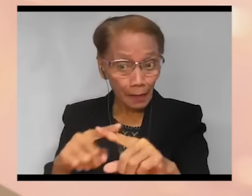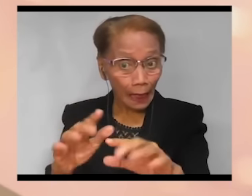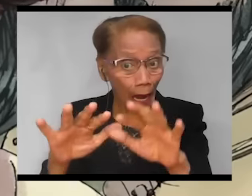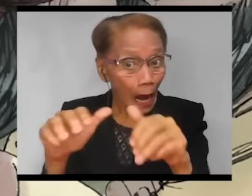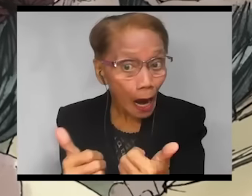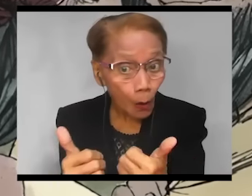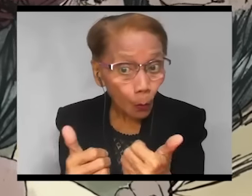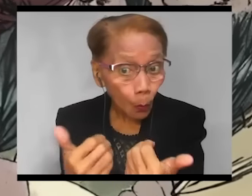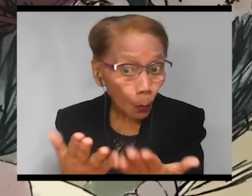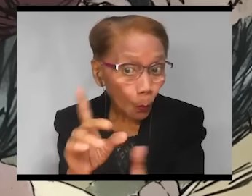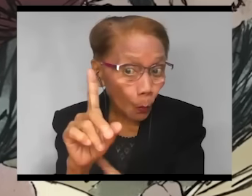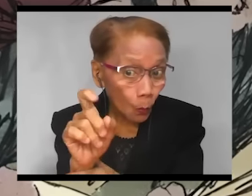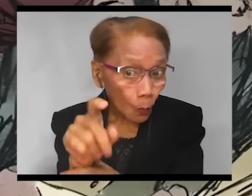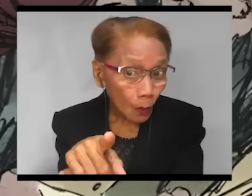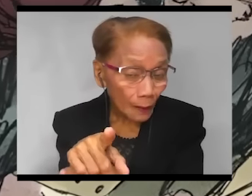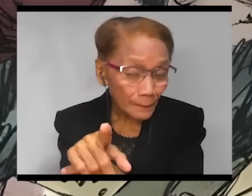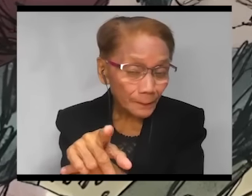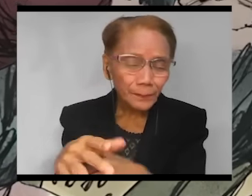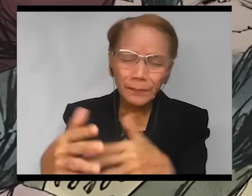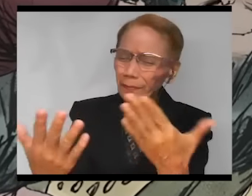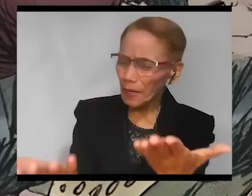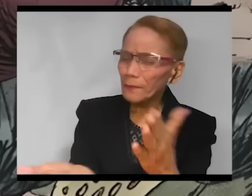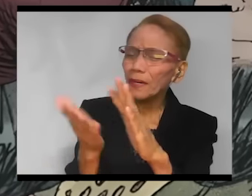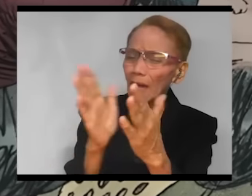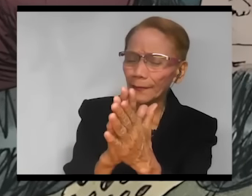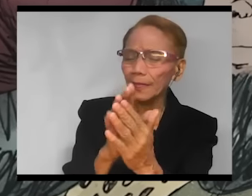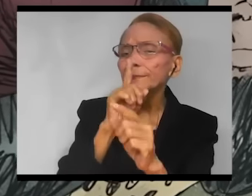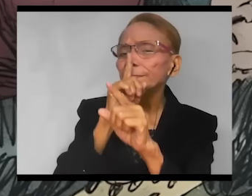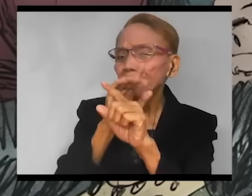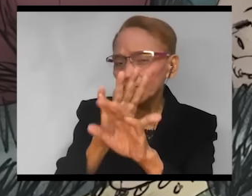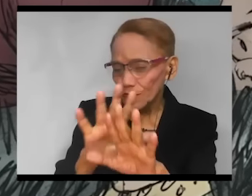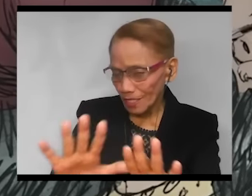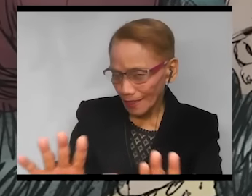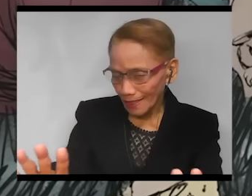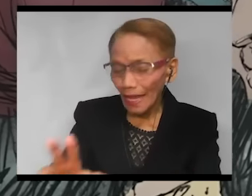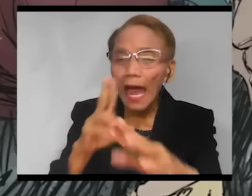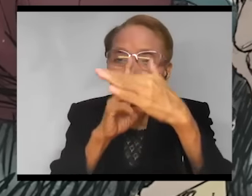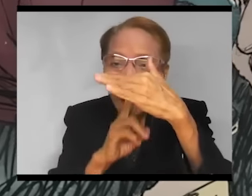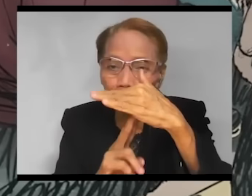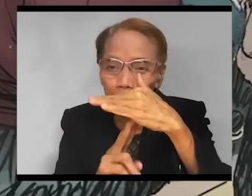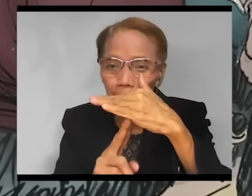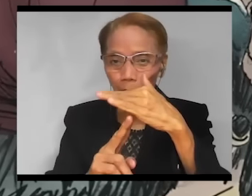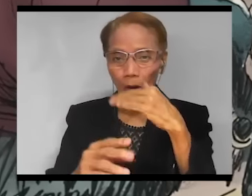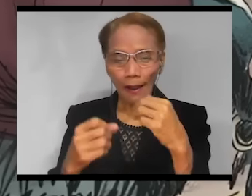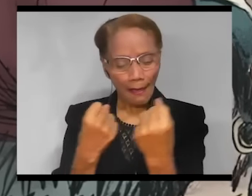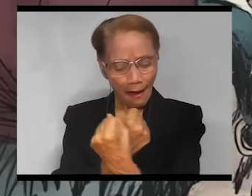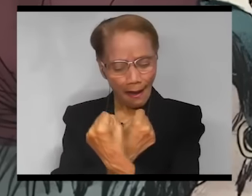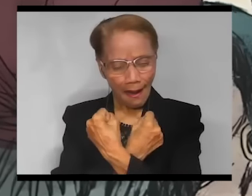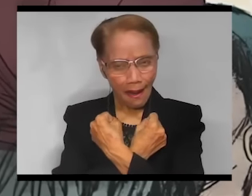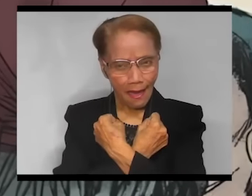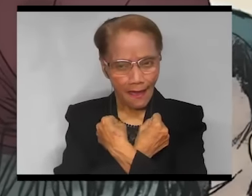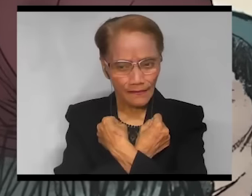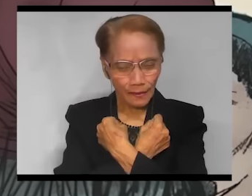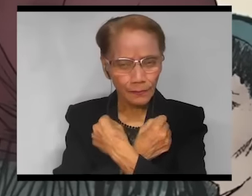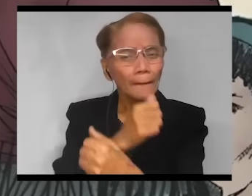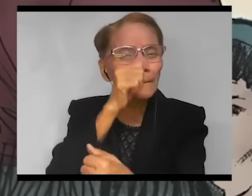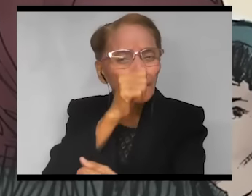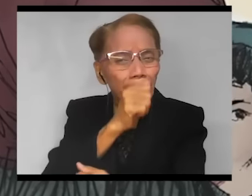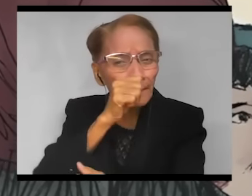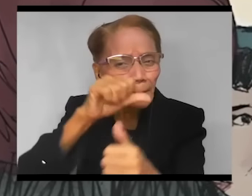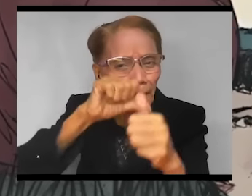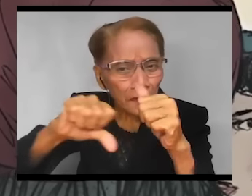How? By being gentle, humble, loving, by bearing with